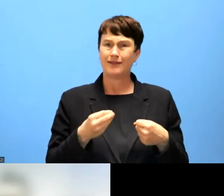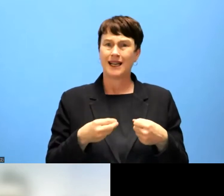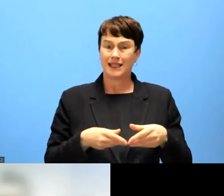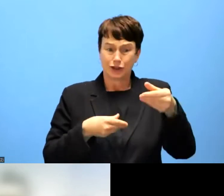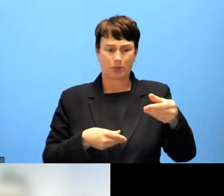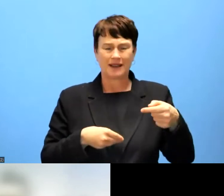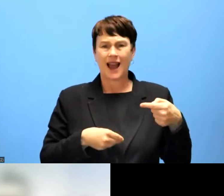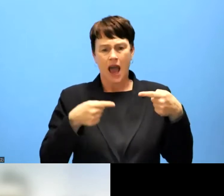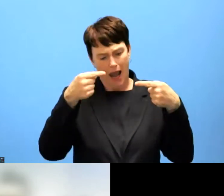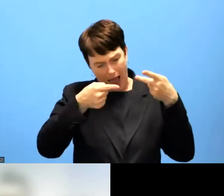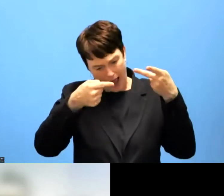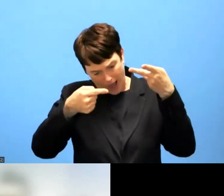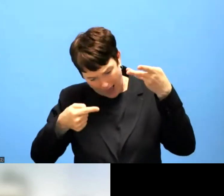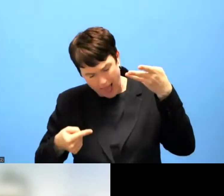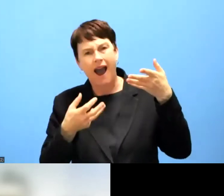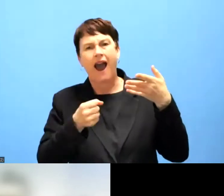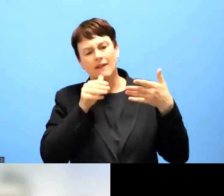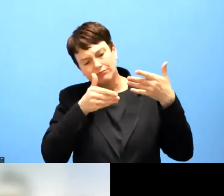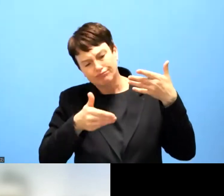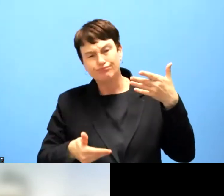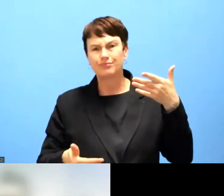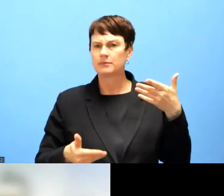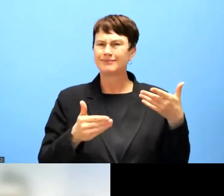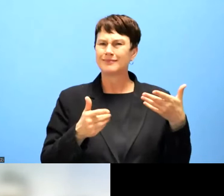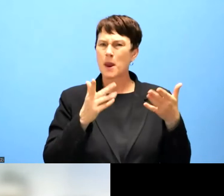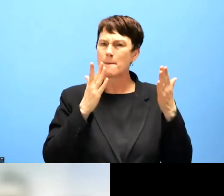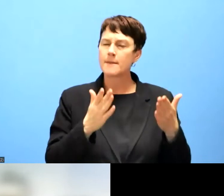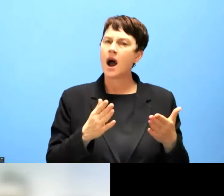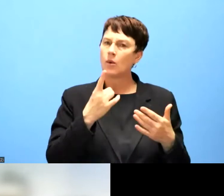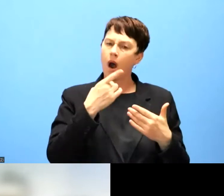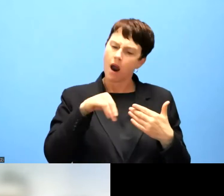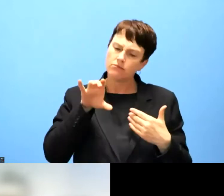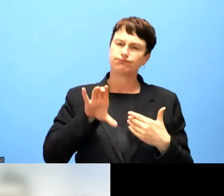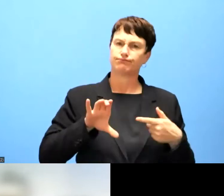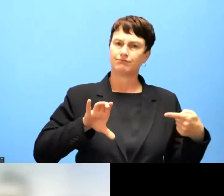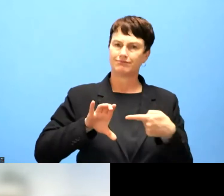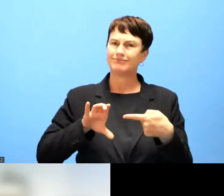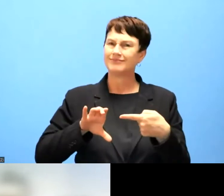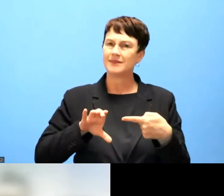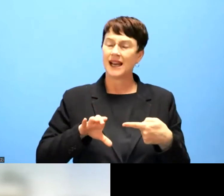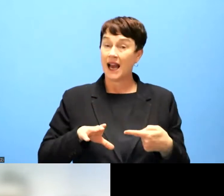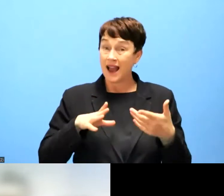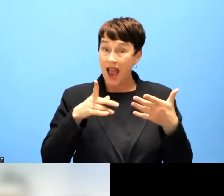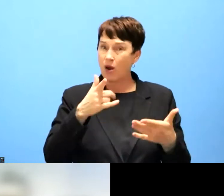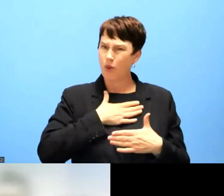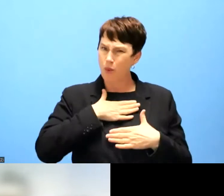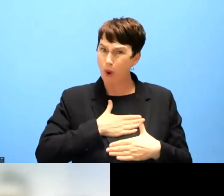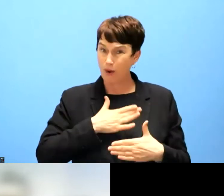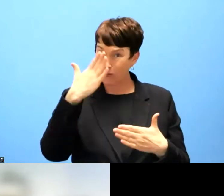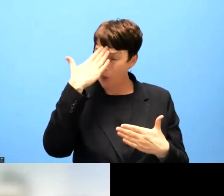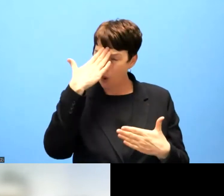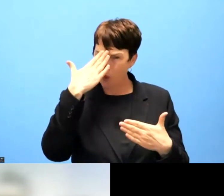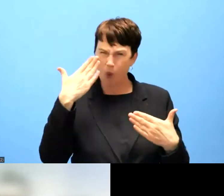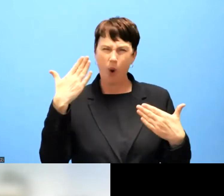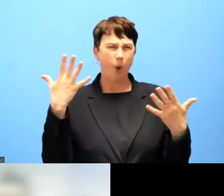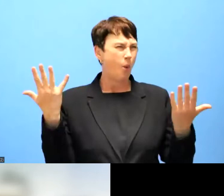you have to walk through the complete document and you are perhaps missing something. And then